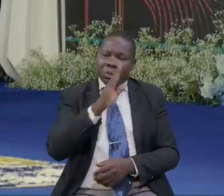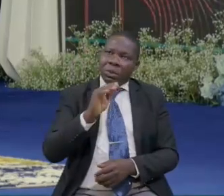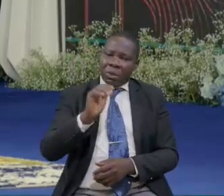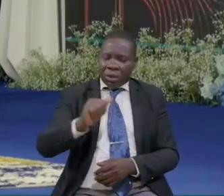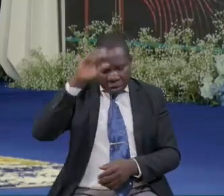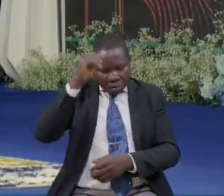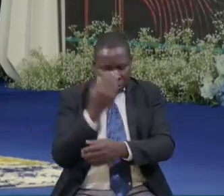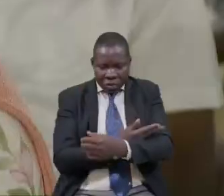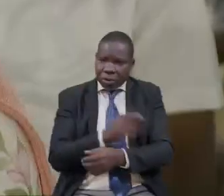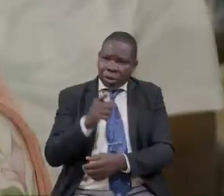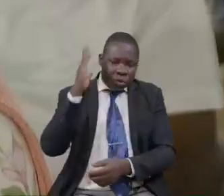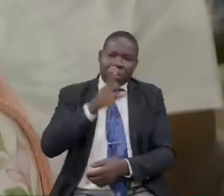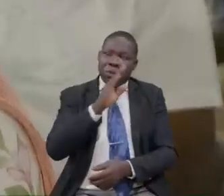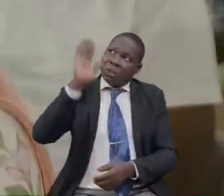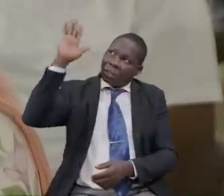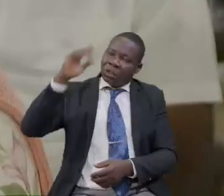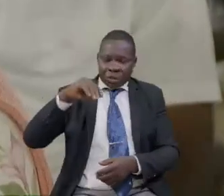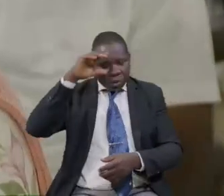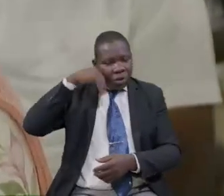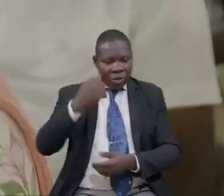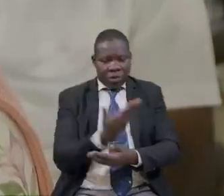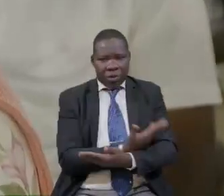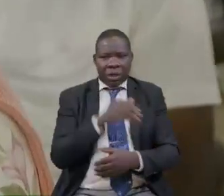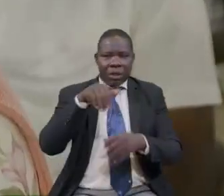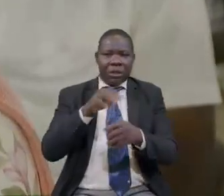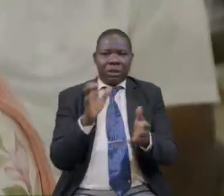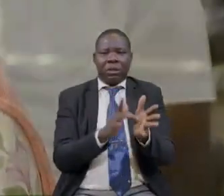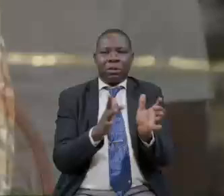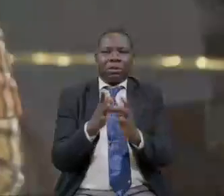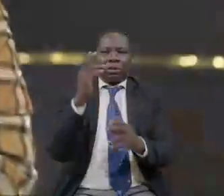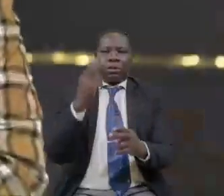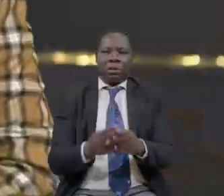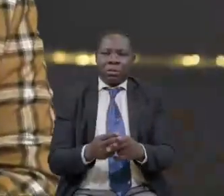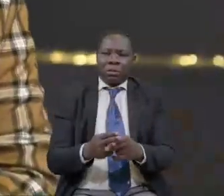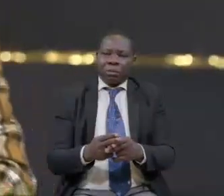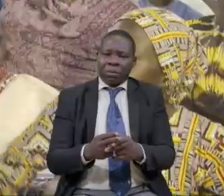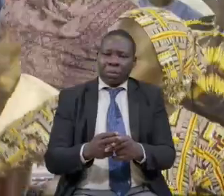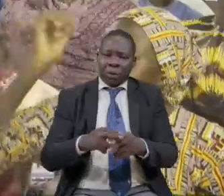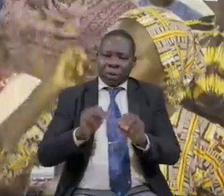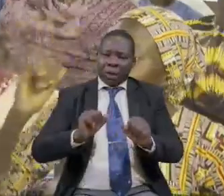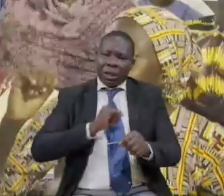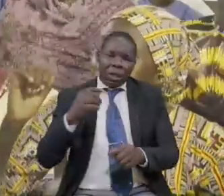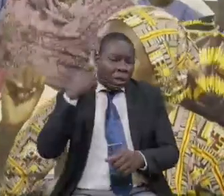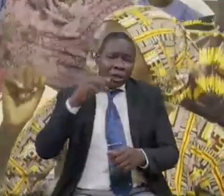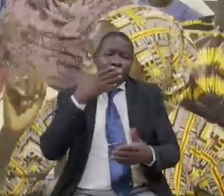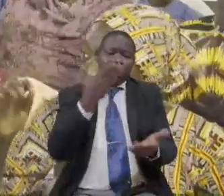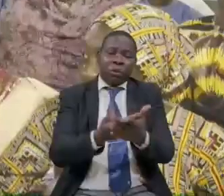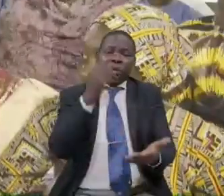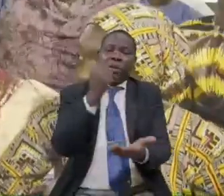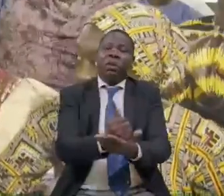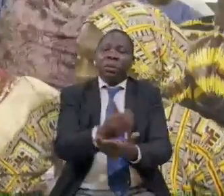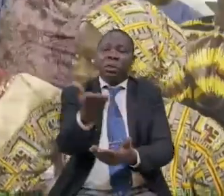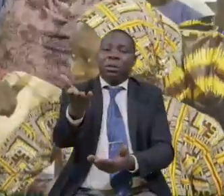daughter in Jesus' name. Did I hear a good amen there? In